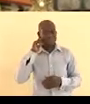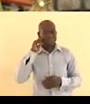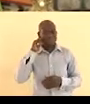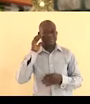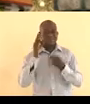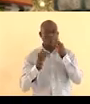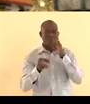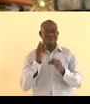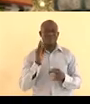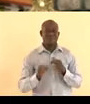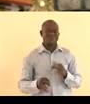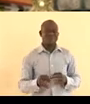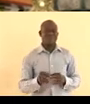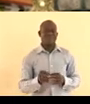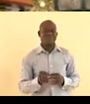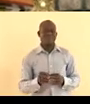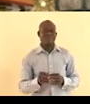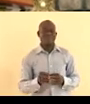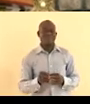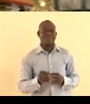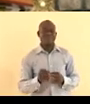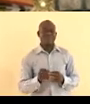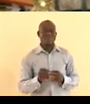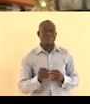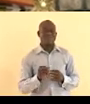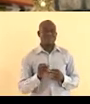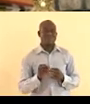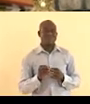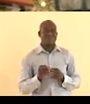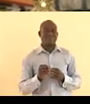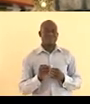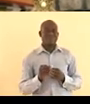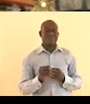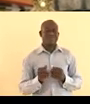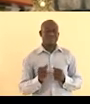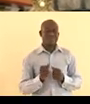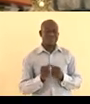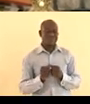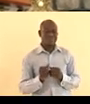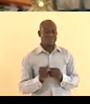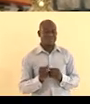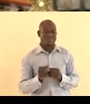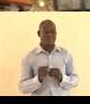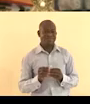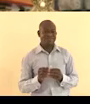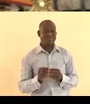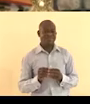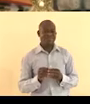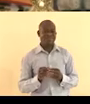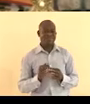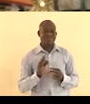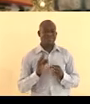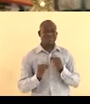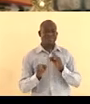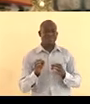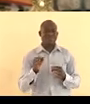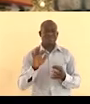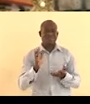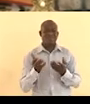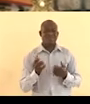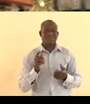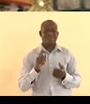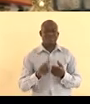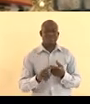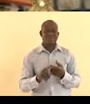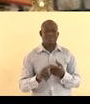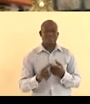listen, if, you know, you remember, you can link this up with what he said about the cross. If